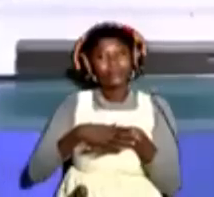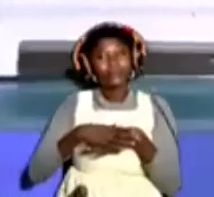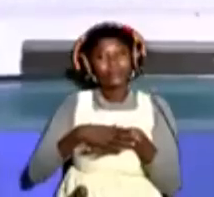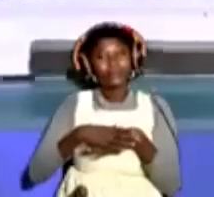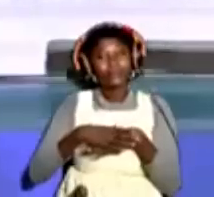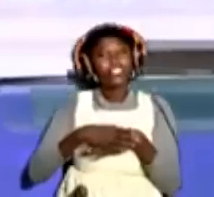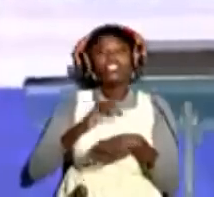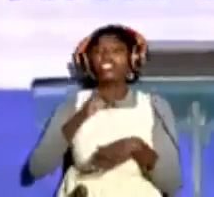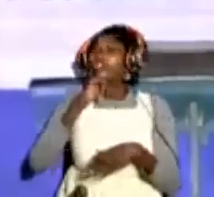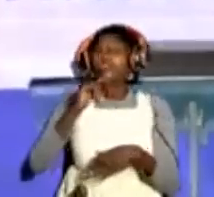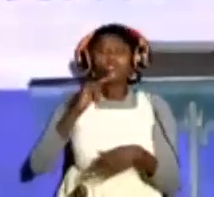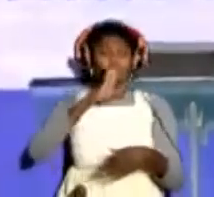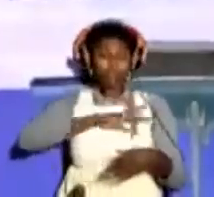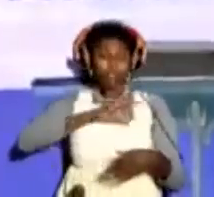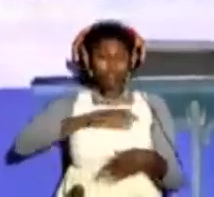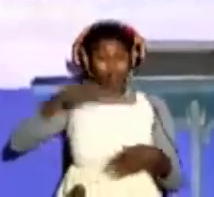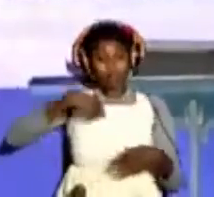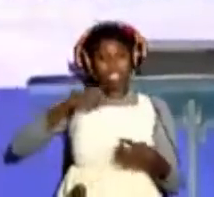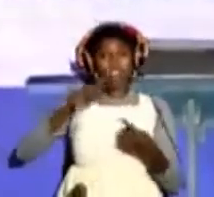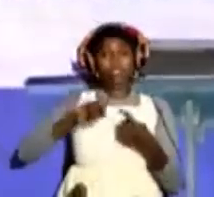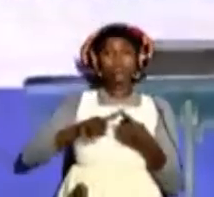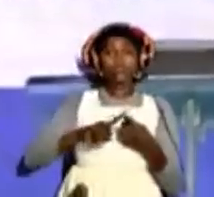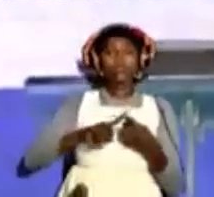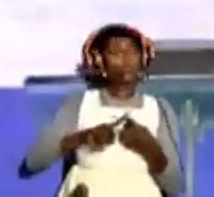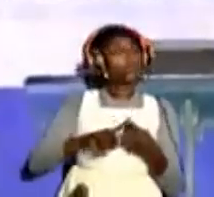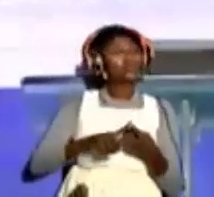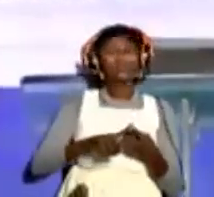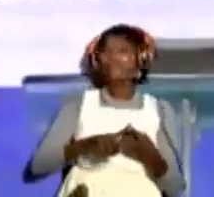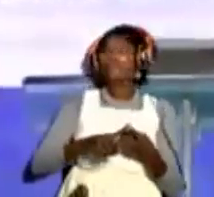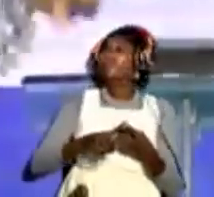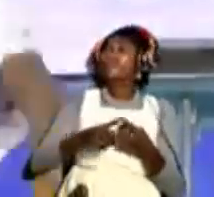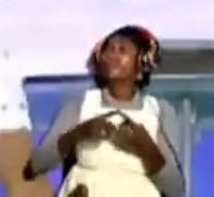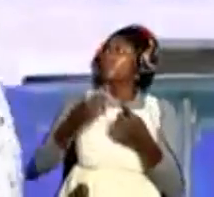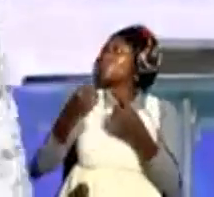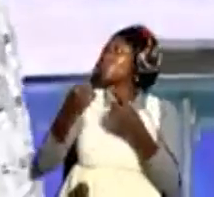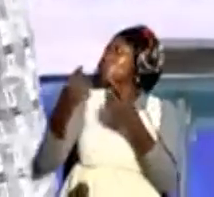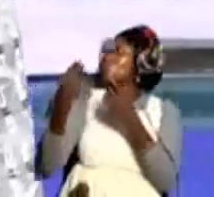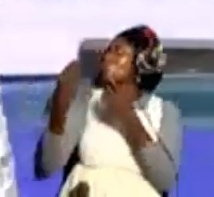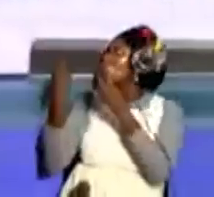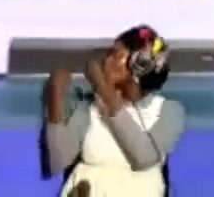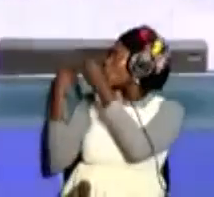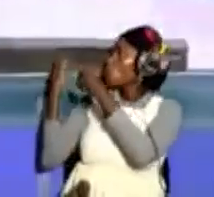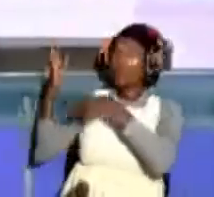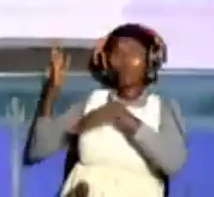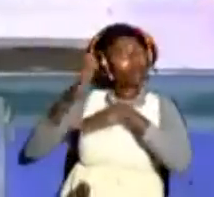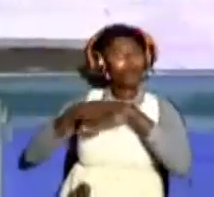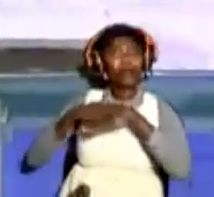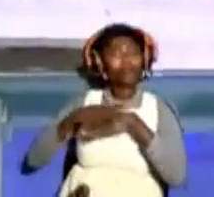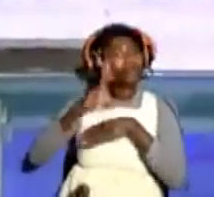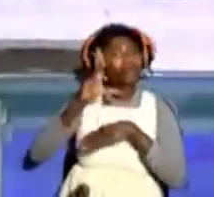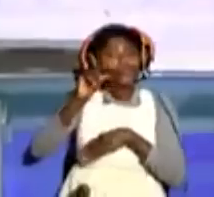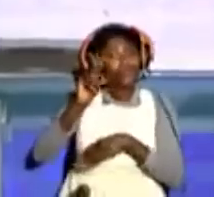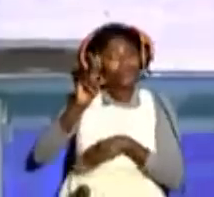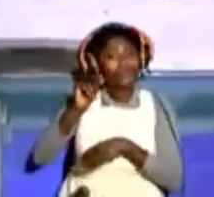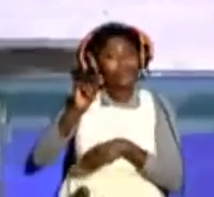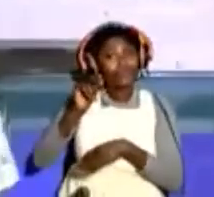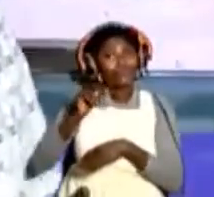It does not pay me an inch to look back.